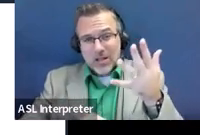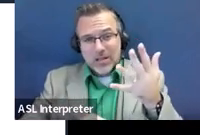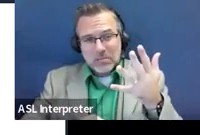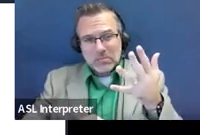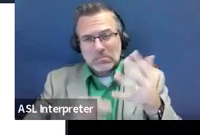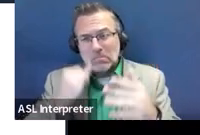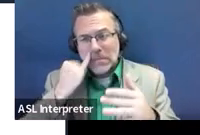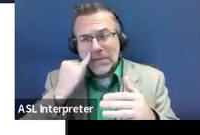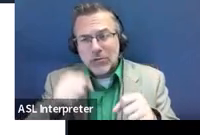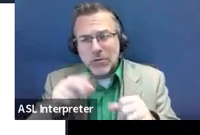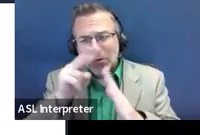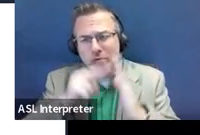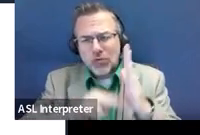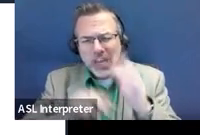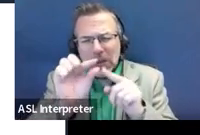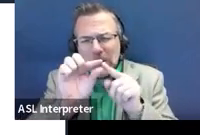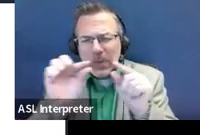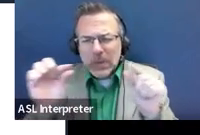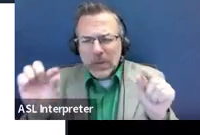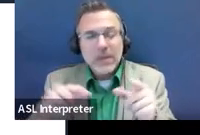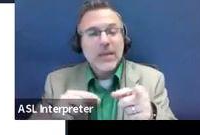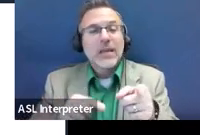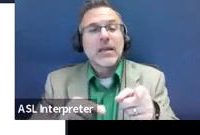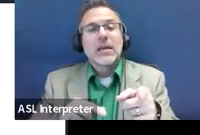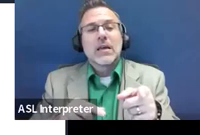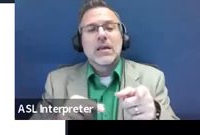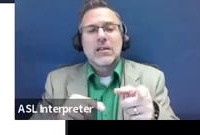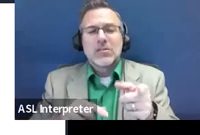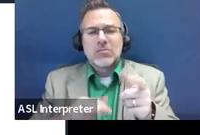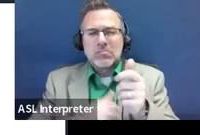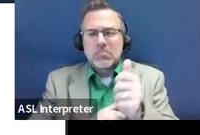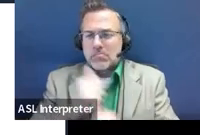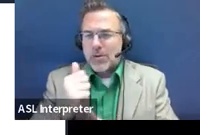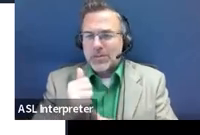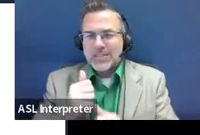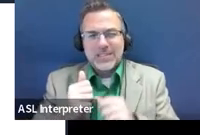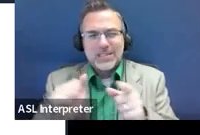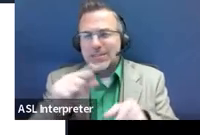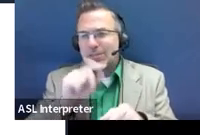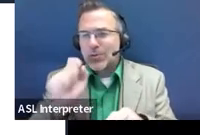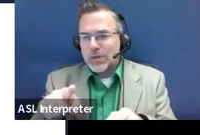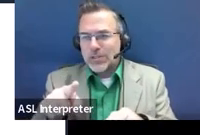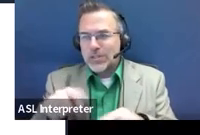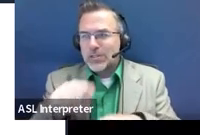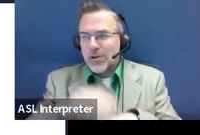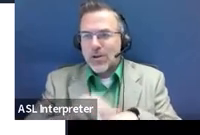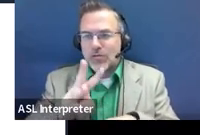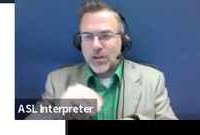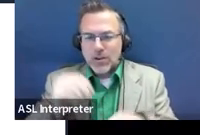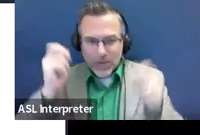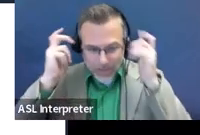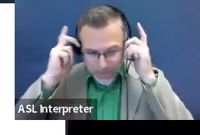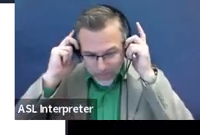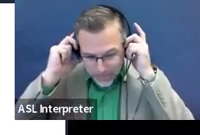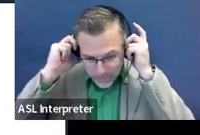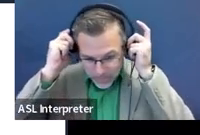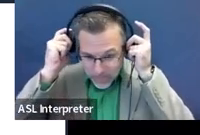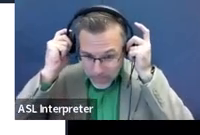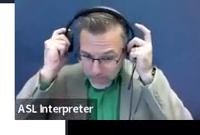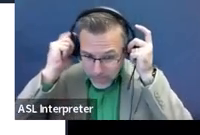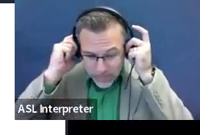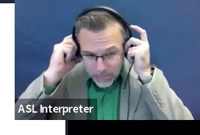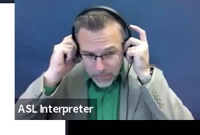script, basically most of these are those questions that are on the written notice, but there are a few that are